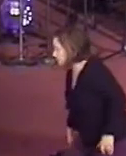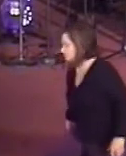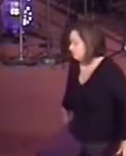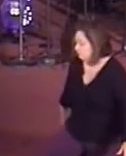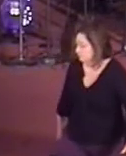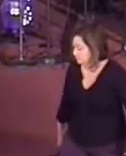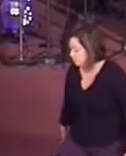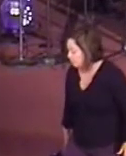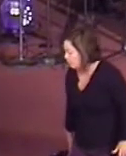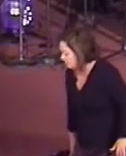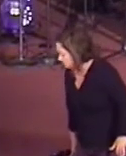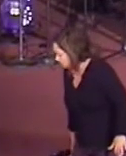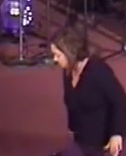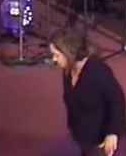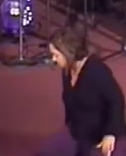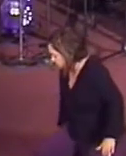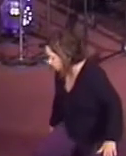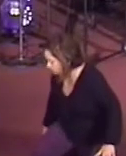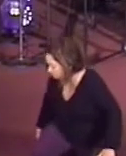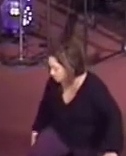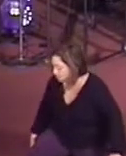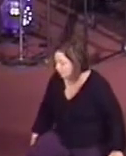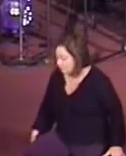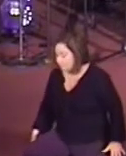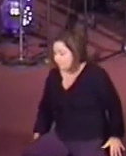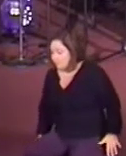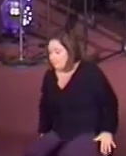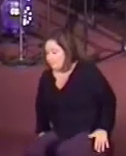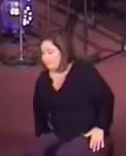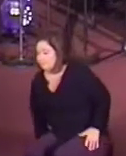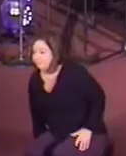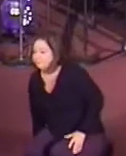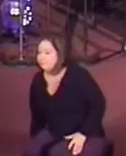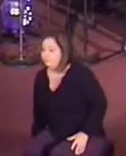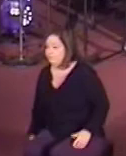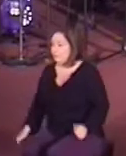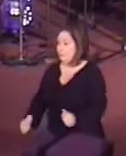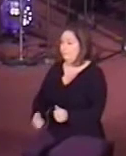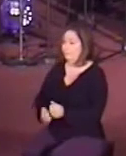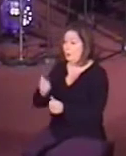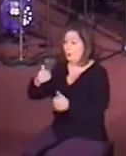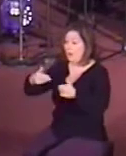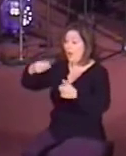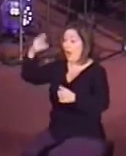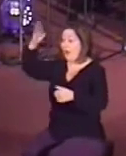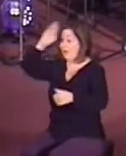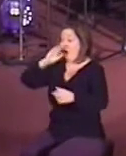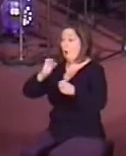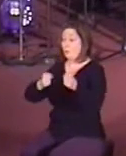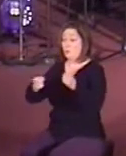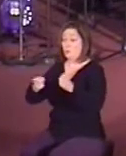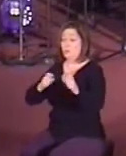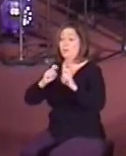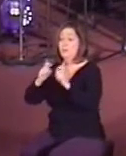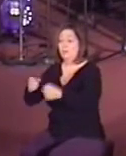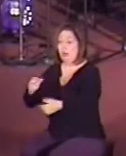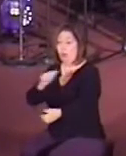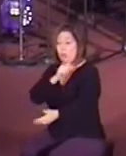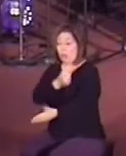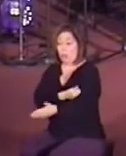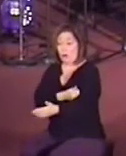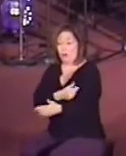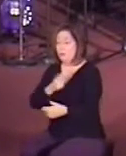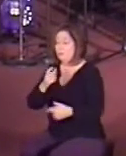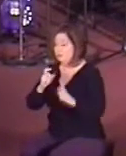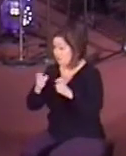it to whomever he pleases and whoever he chooses." He rules, and he gives his kingship, he gives his authority to whomever